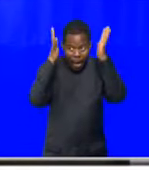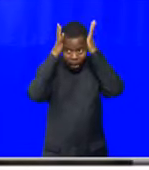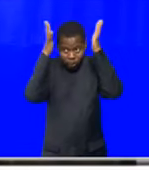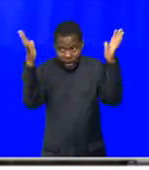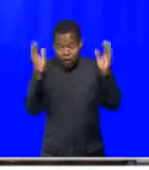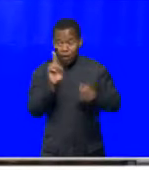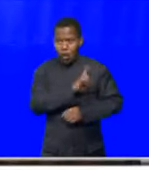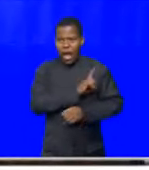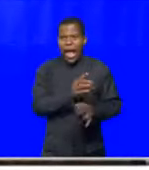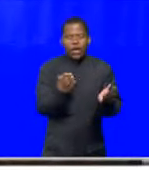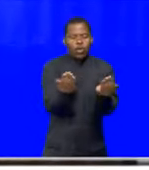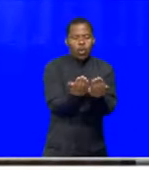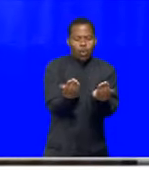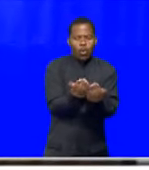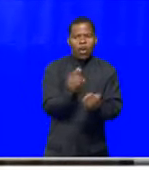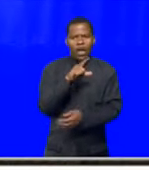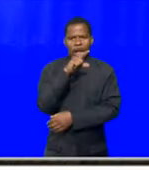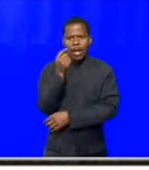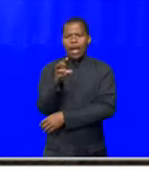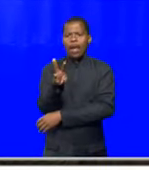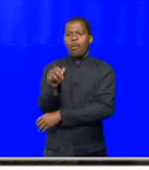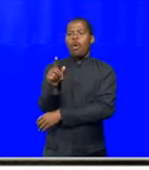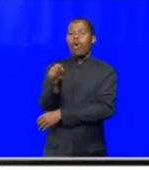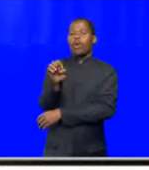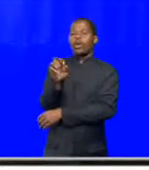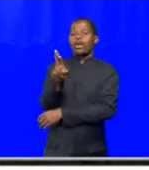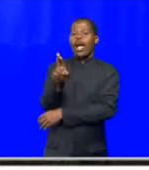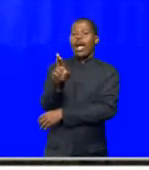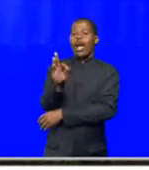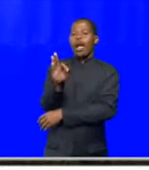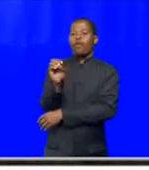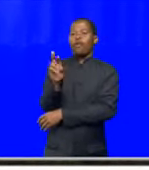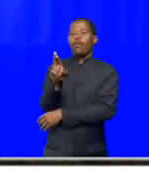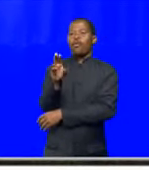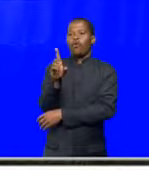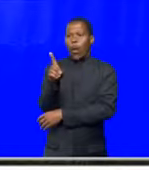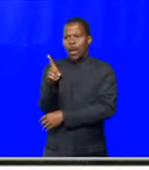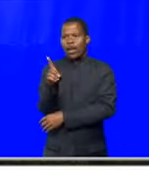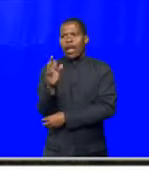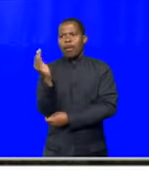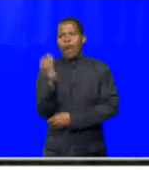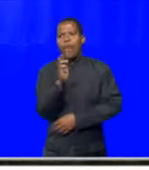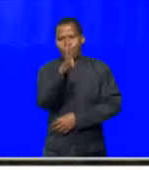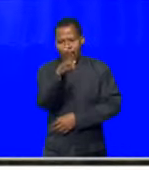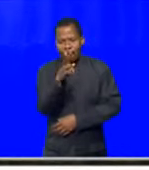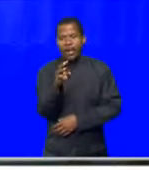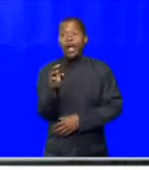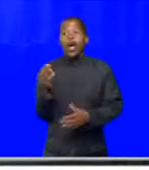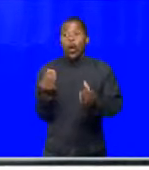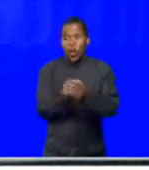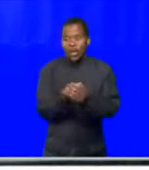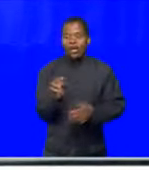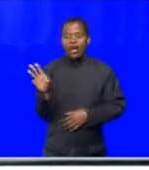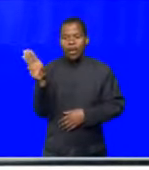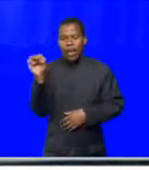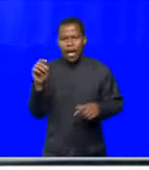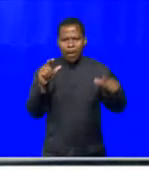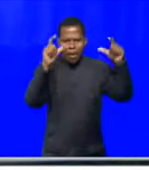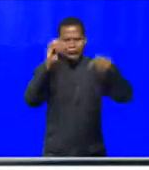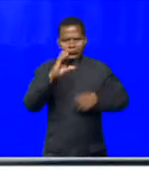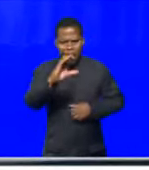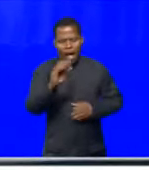Friday, paid a courtesy visit to the Prime Minister Cleopas Dlamini at cabinet offices.